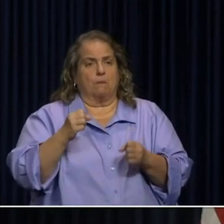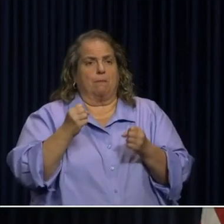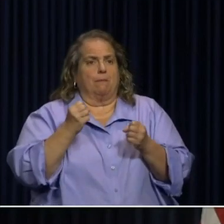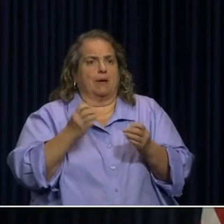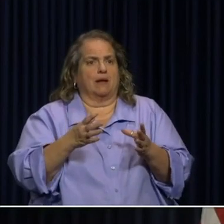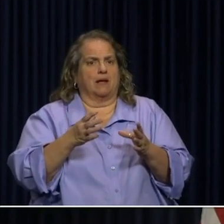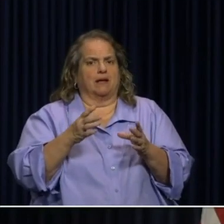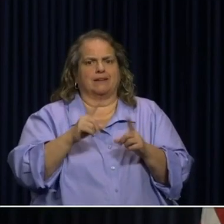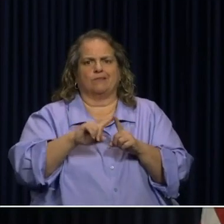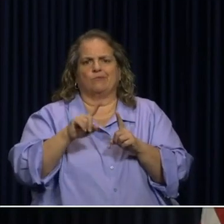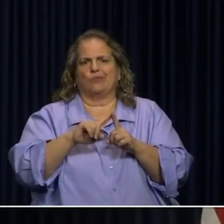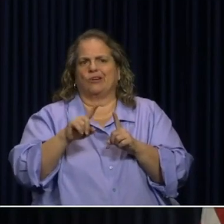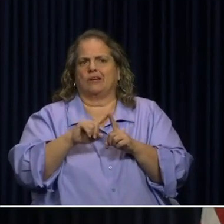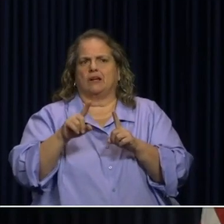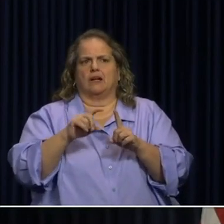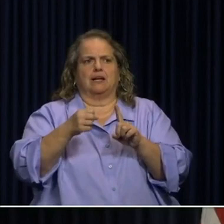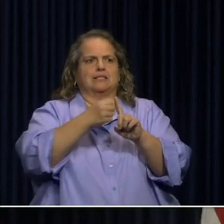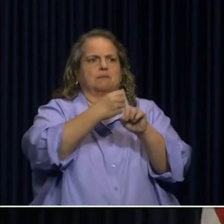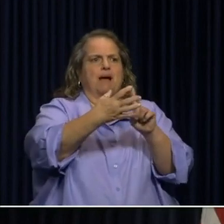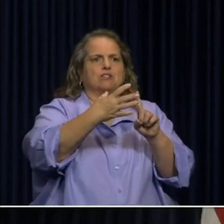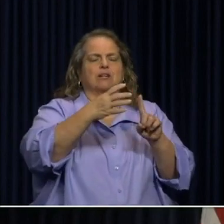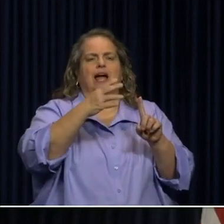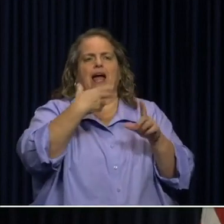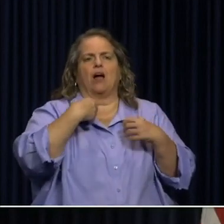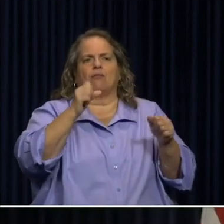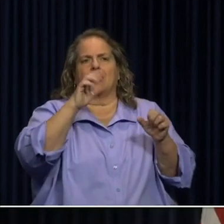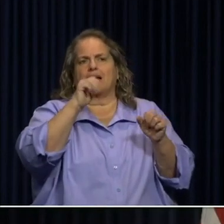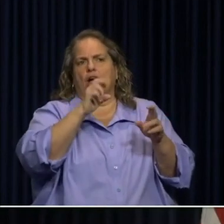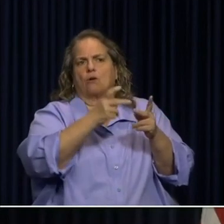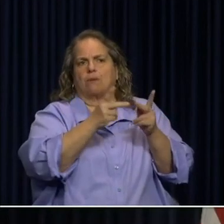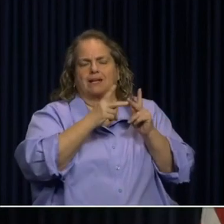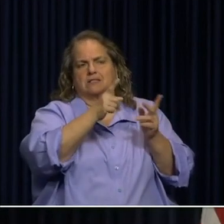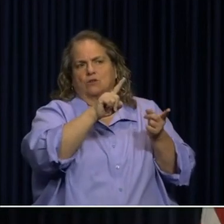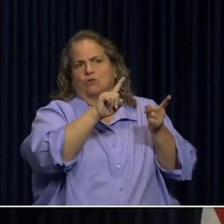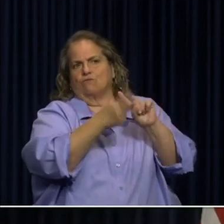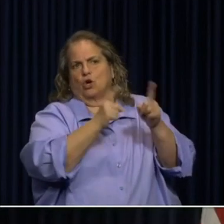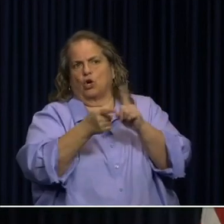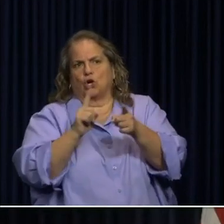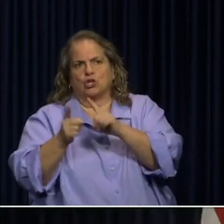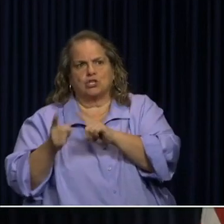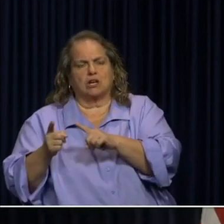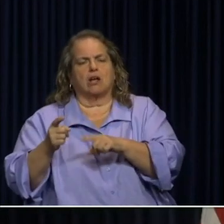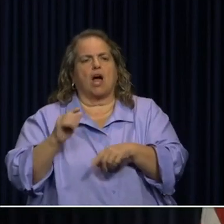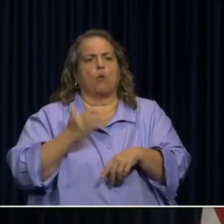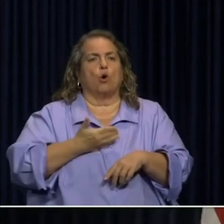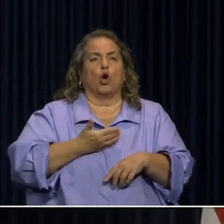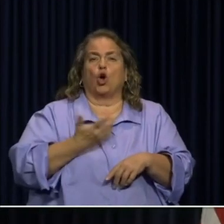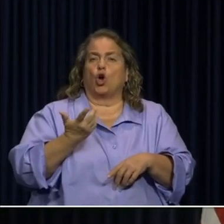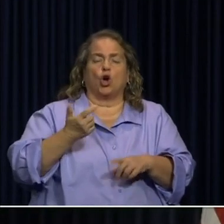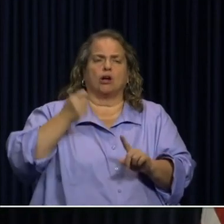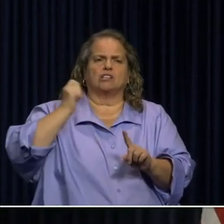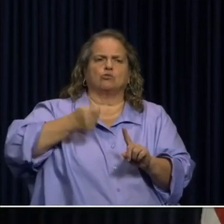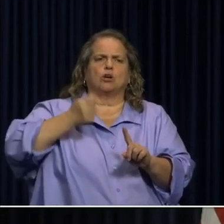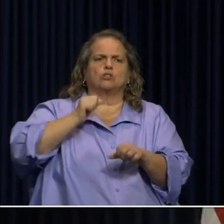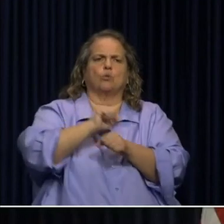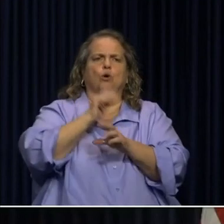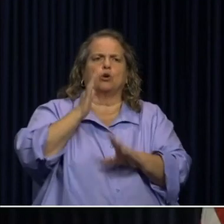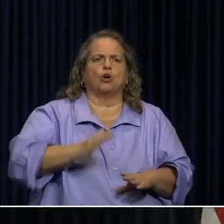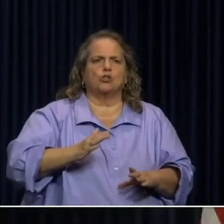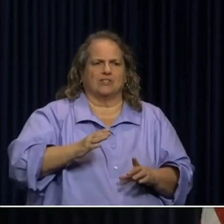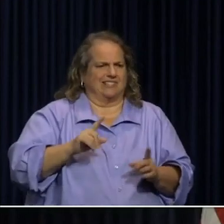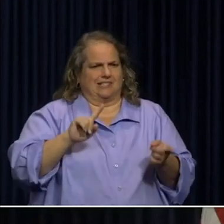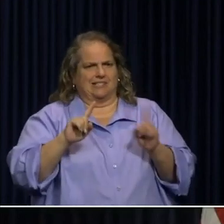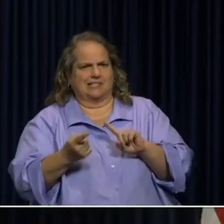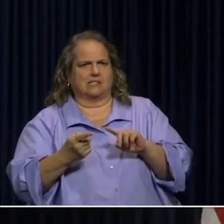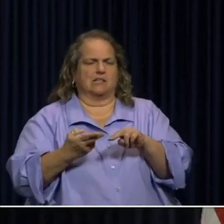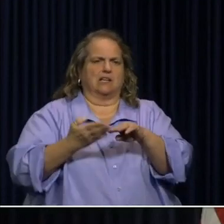expansion going on out there in healthcare facilities or conversion. I want to thank our construction workers that are helping with that know we've